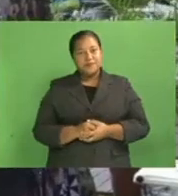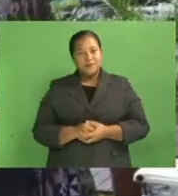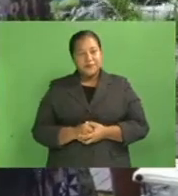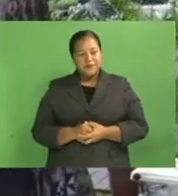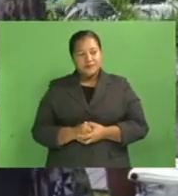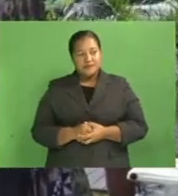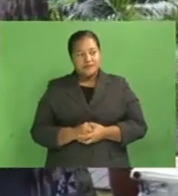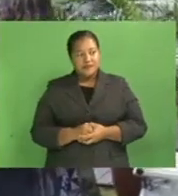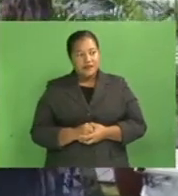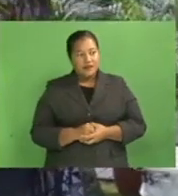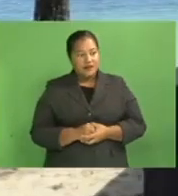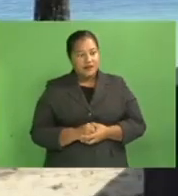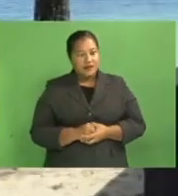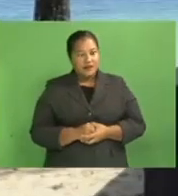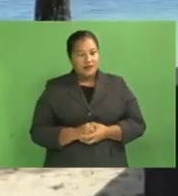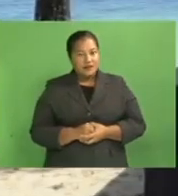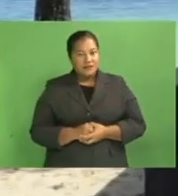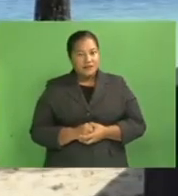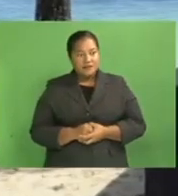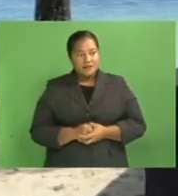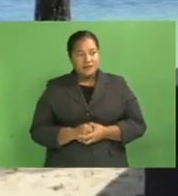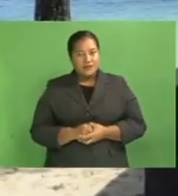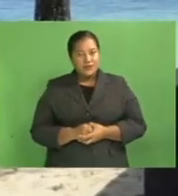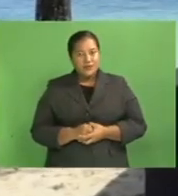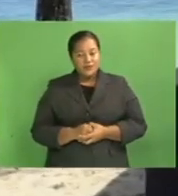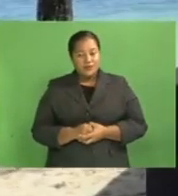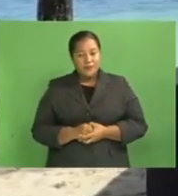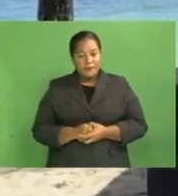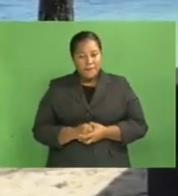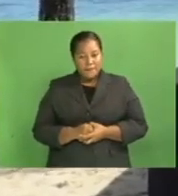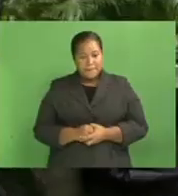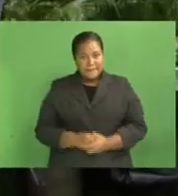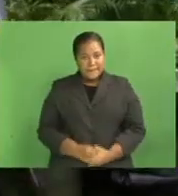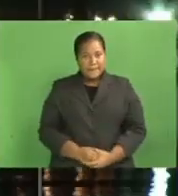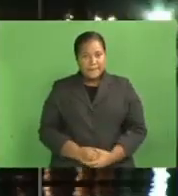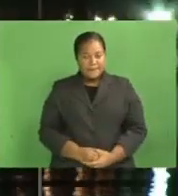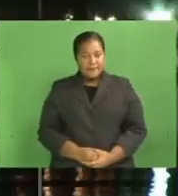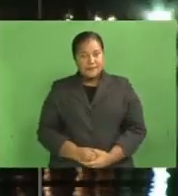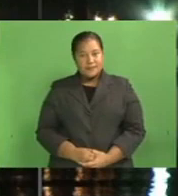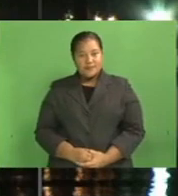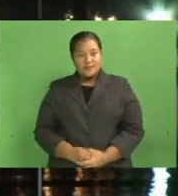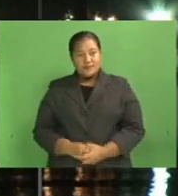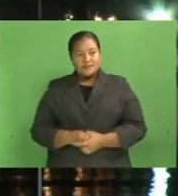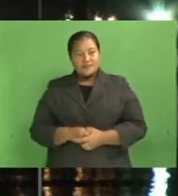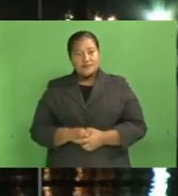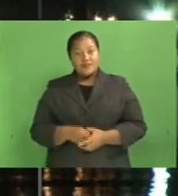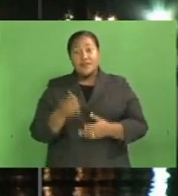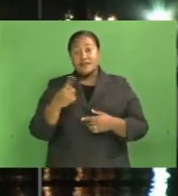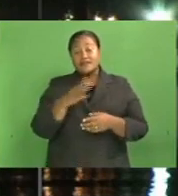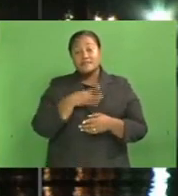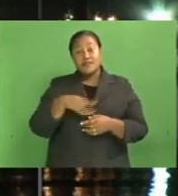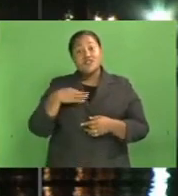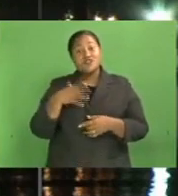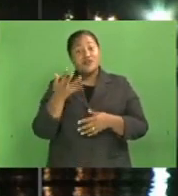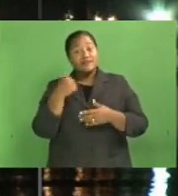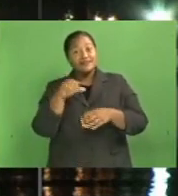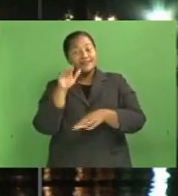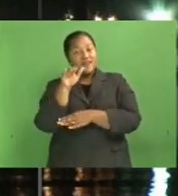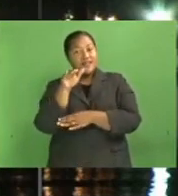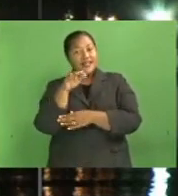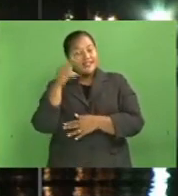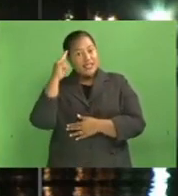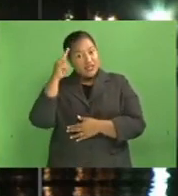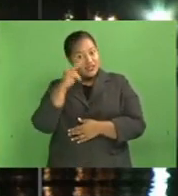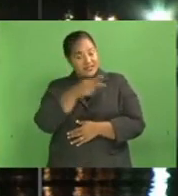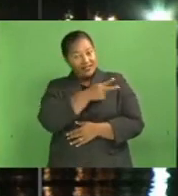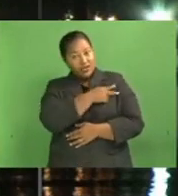has taken due to the coronavirus. Koroi Tandulala, FBC News. The Ministry of Defence, National